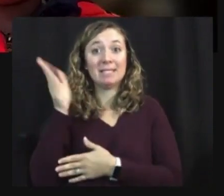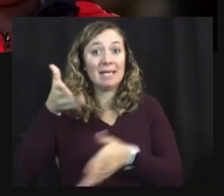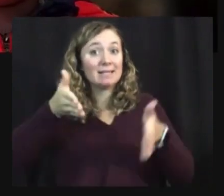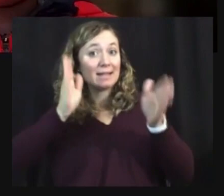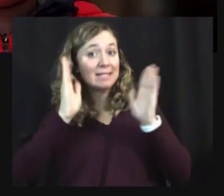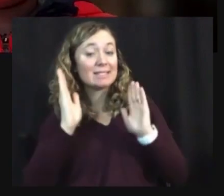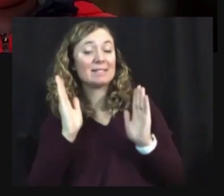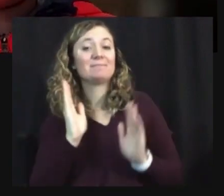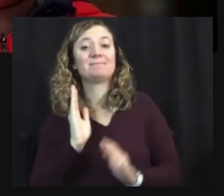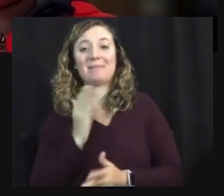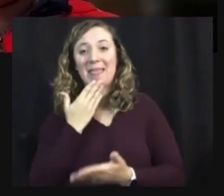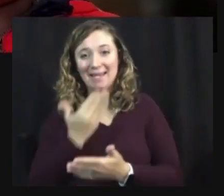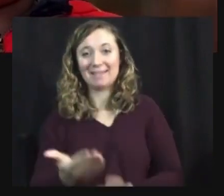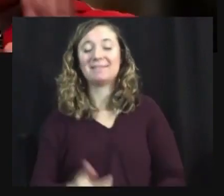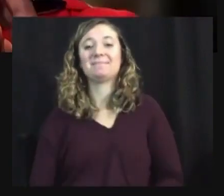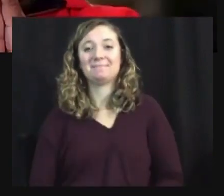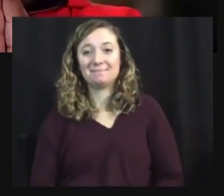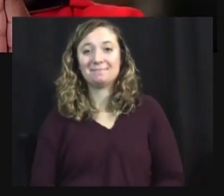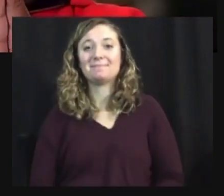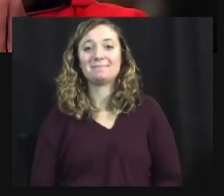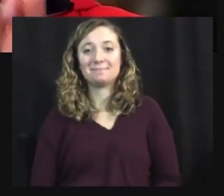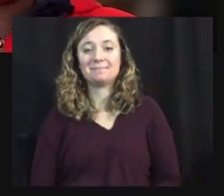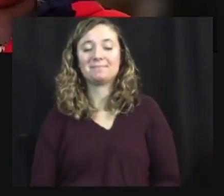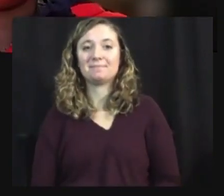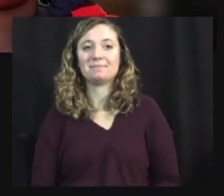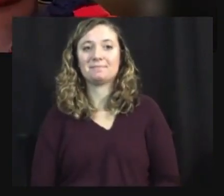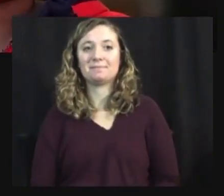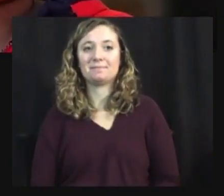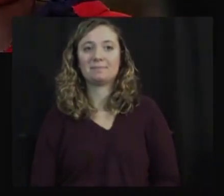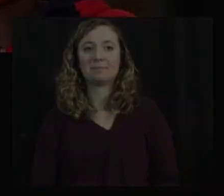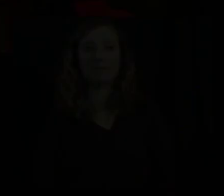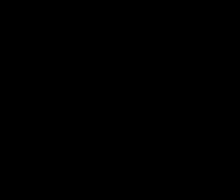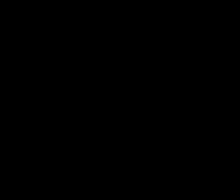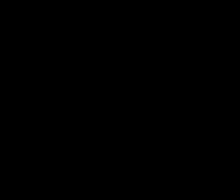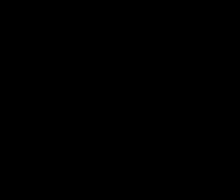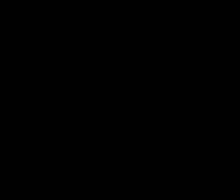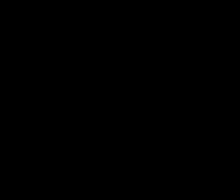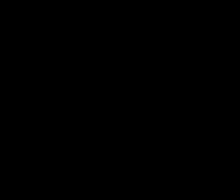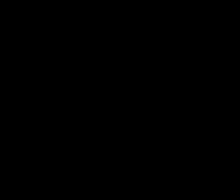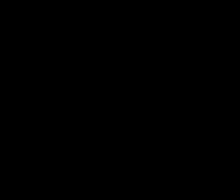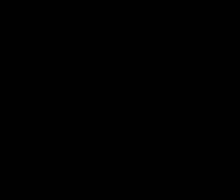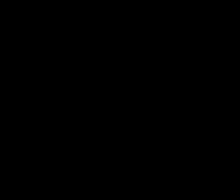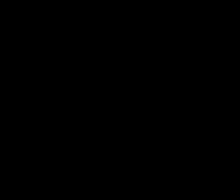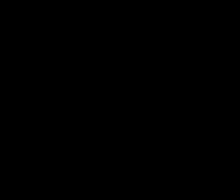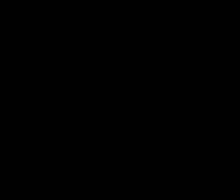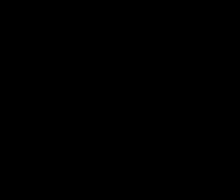Thank you. Thank you so much.